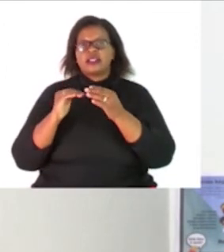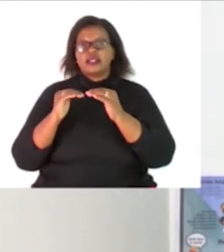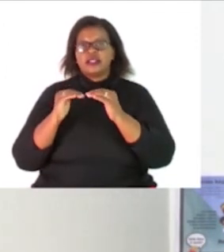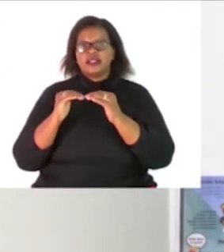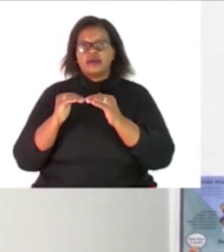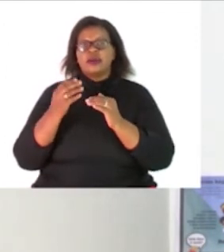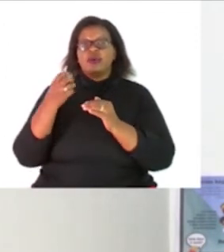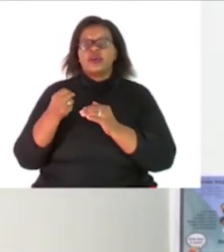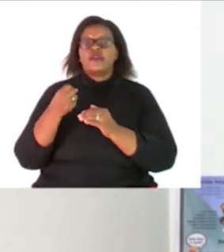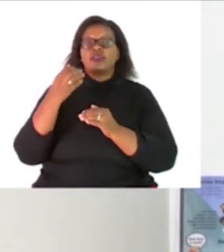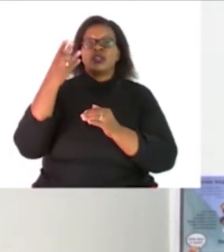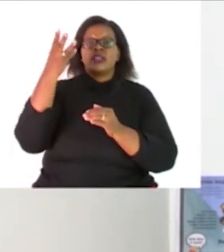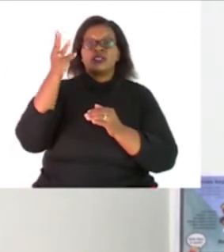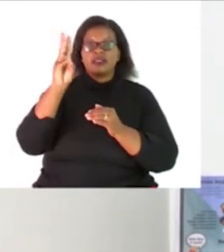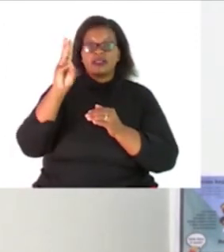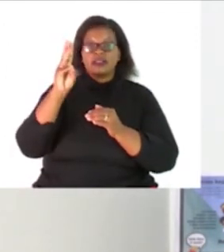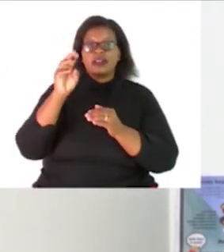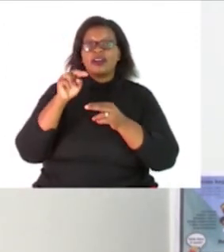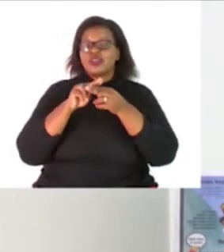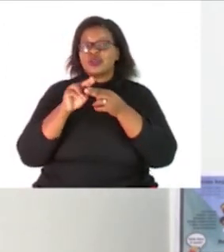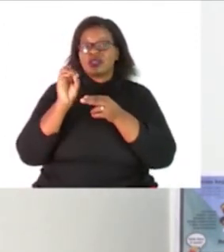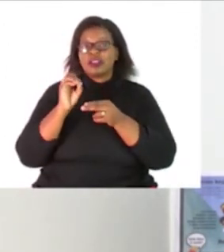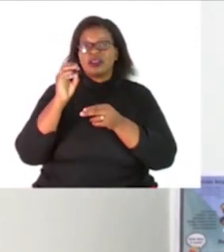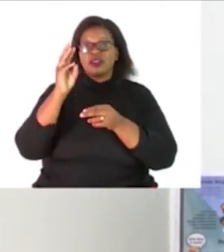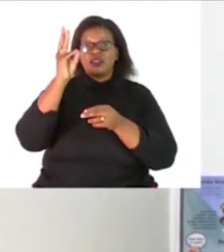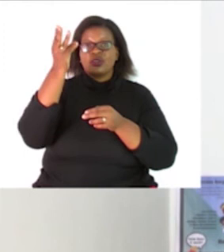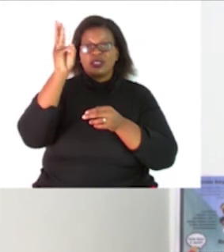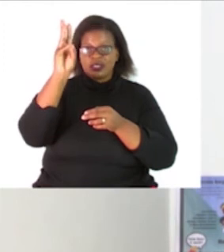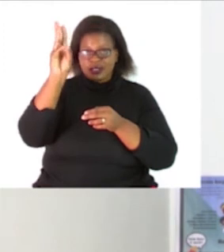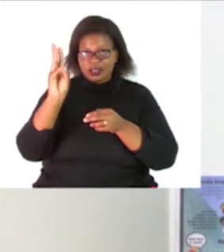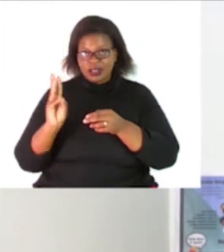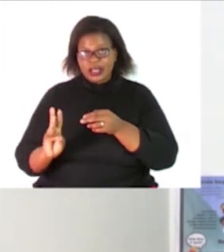another digit which is not used. We bring down